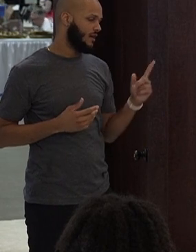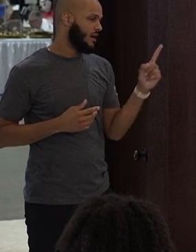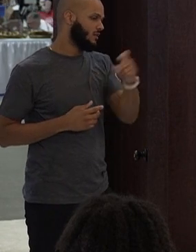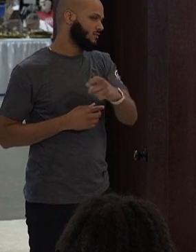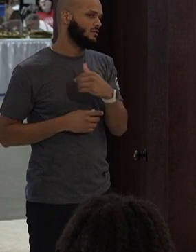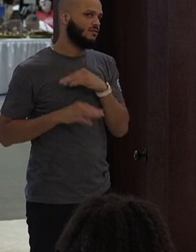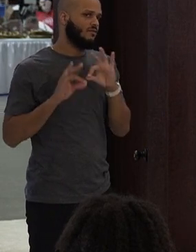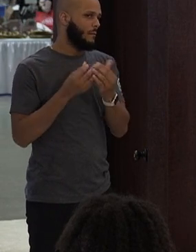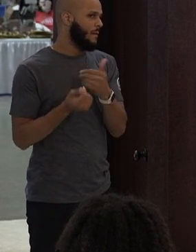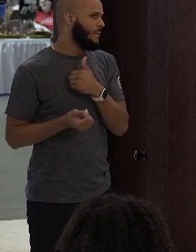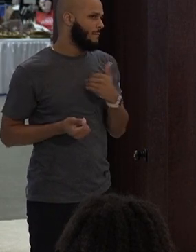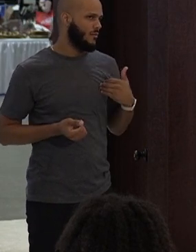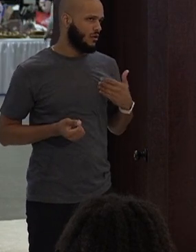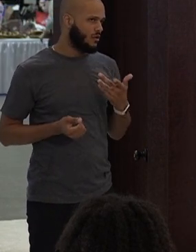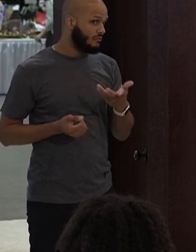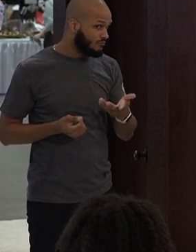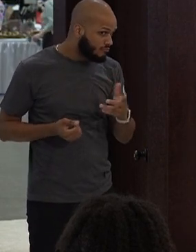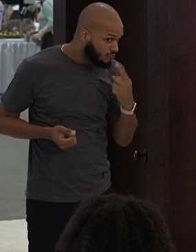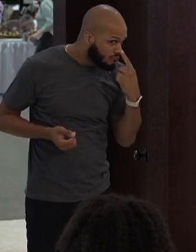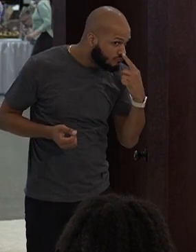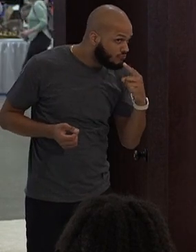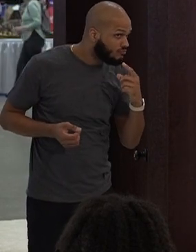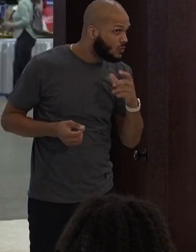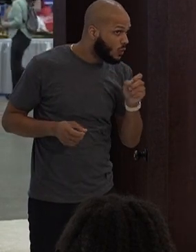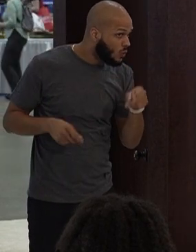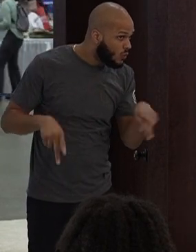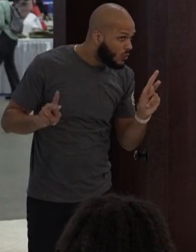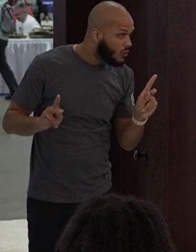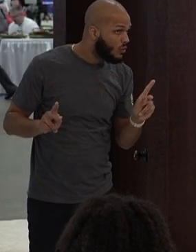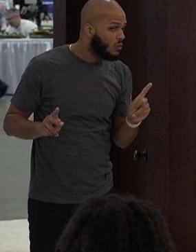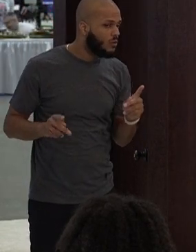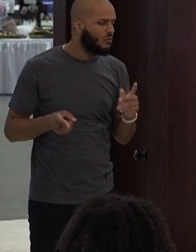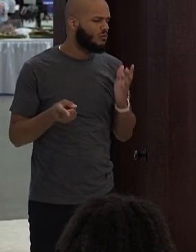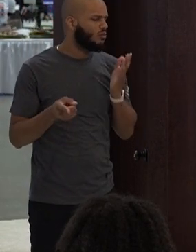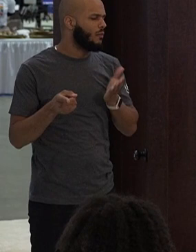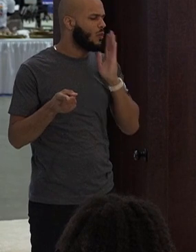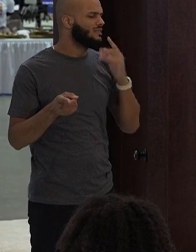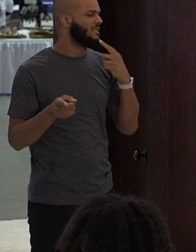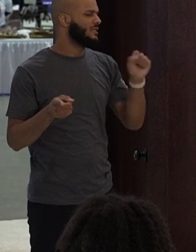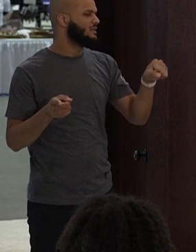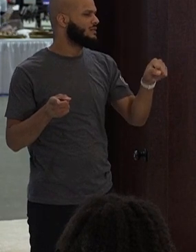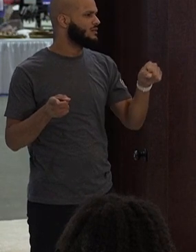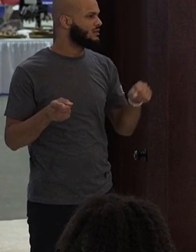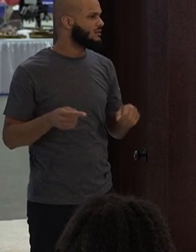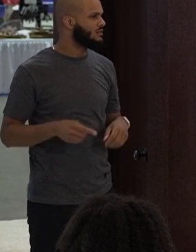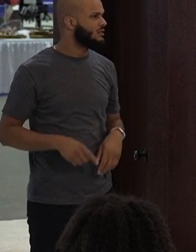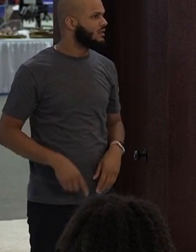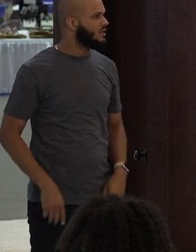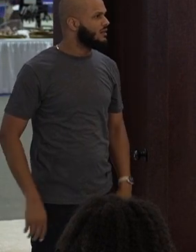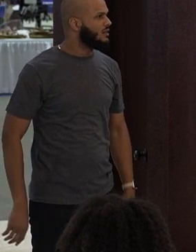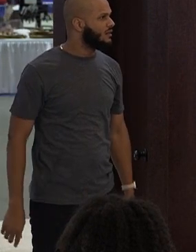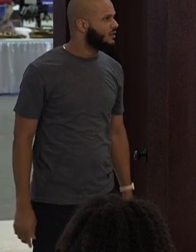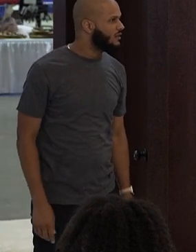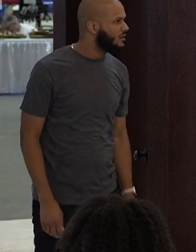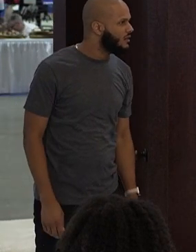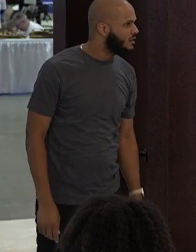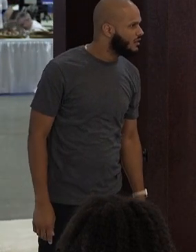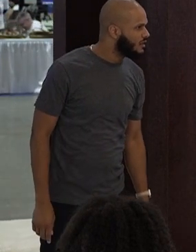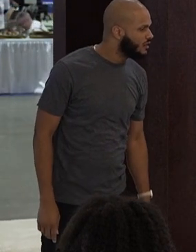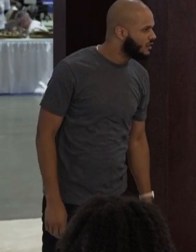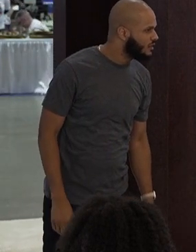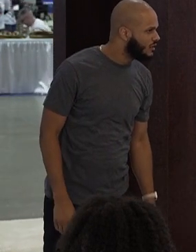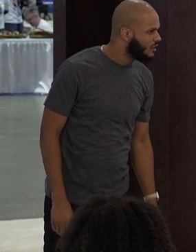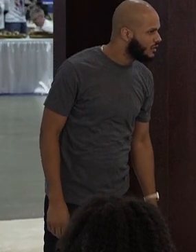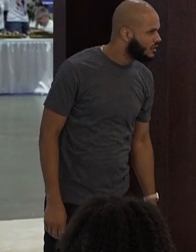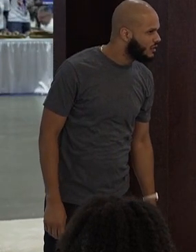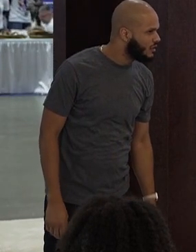the family member if it's okay, No. They'll probably say it will be. they're dead, you know, like all my mother's